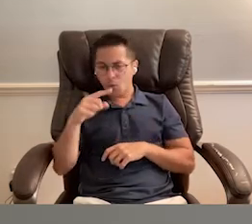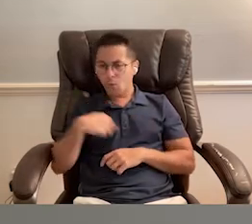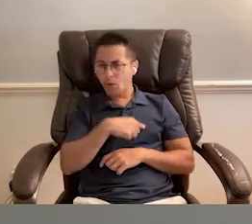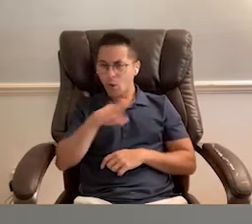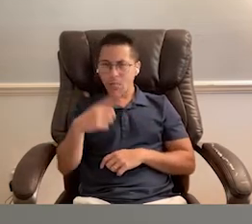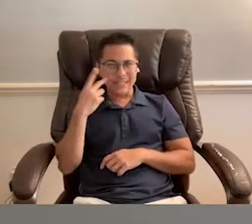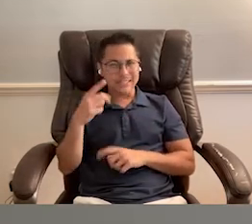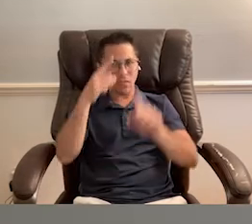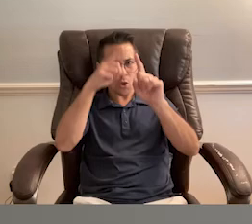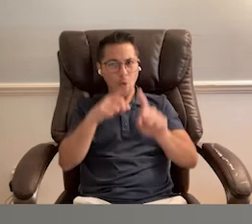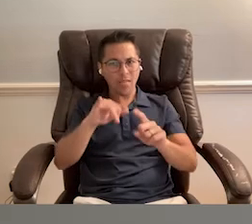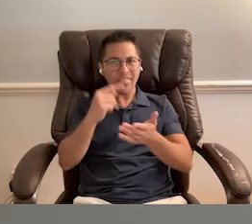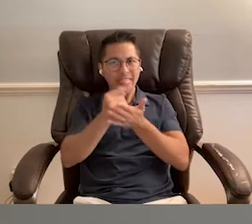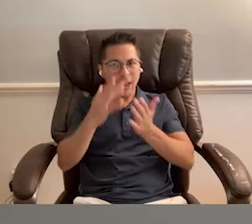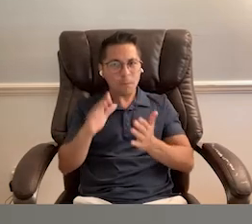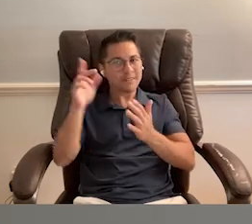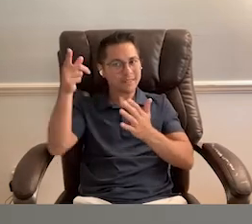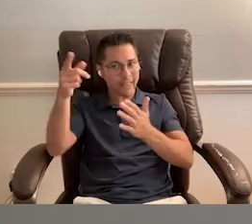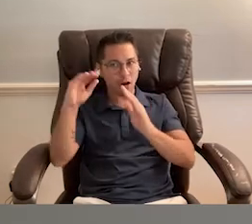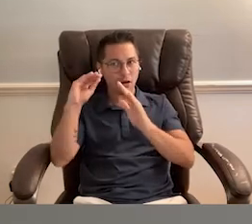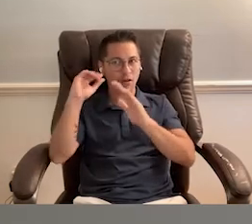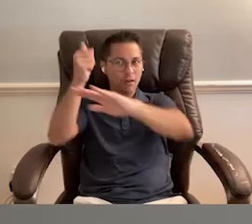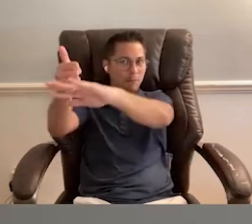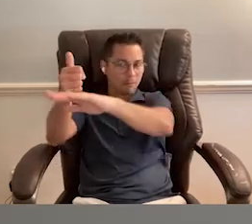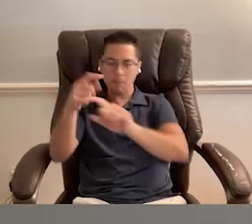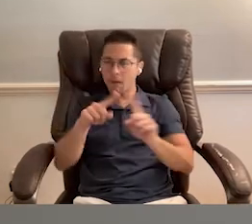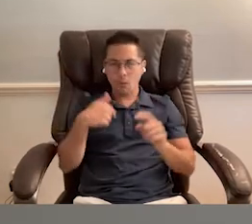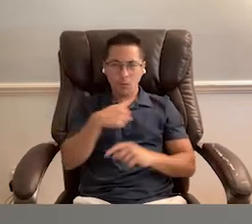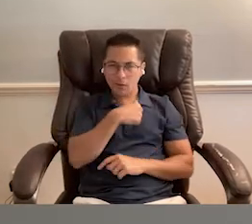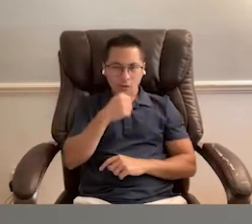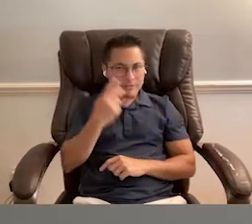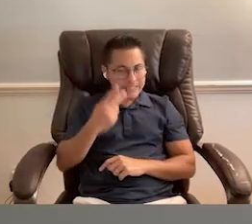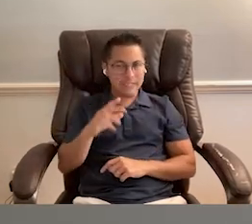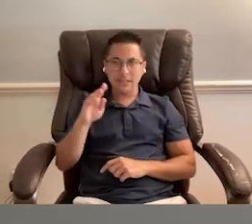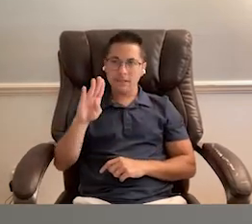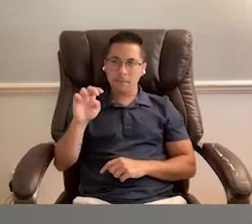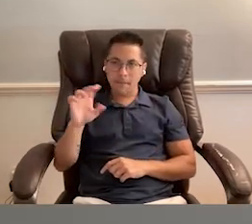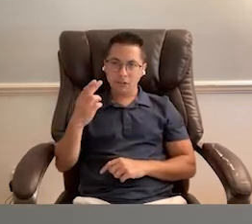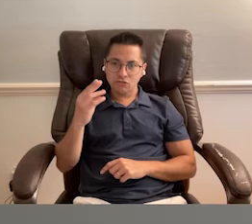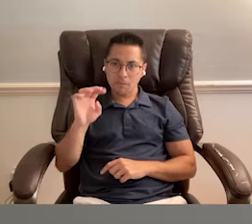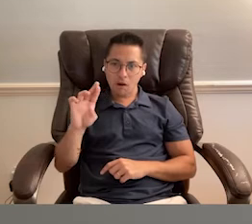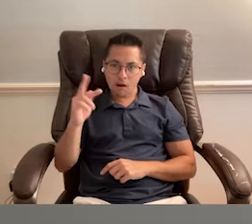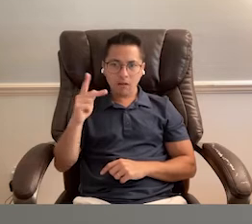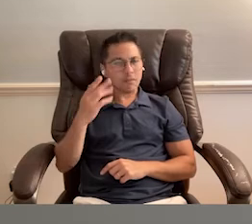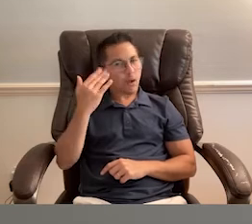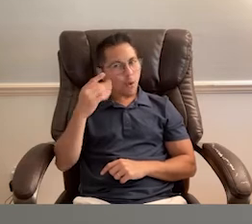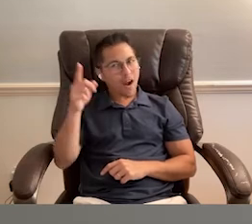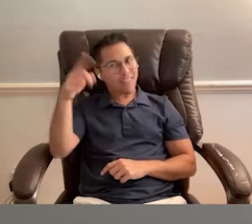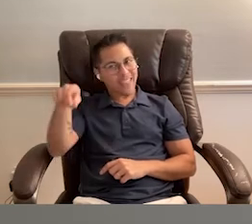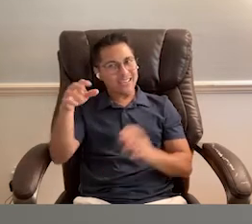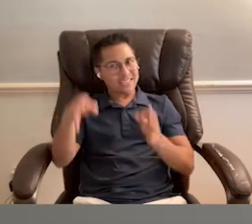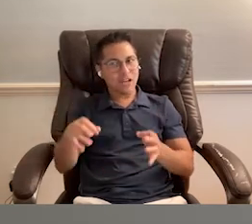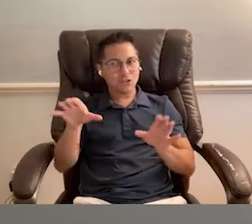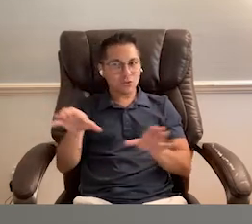goals that the therapist is implementing, but we don't see their benchmark as in why did they decide